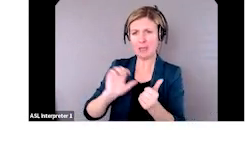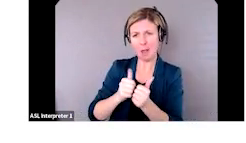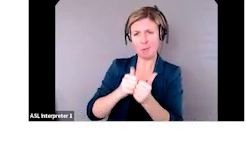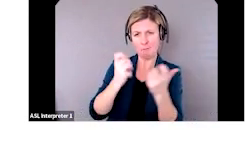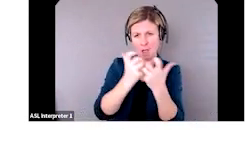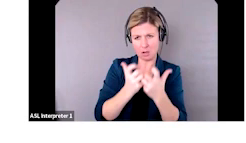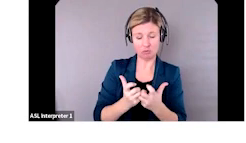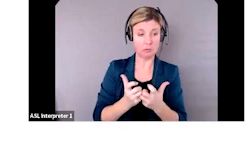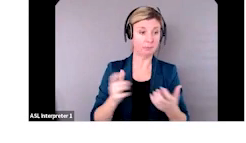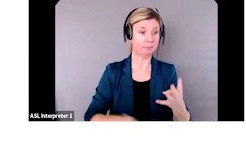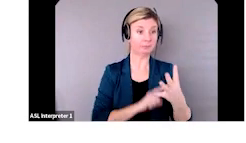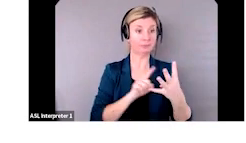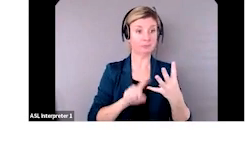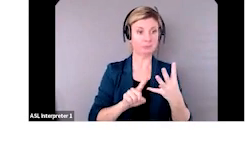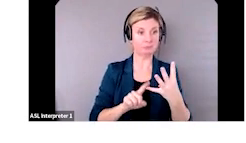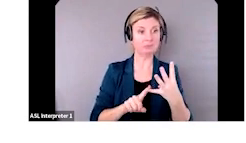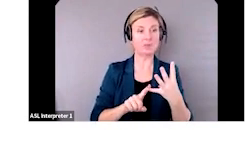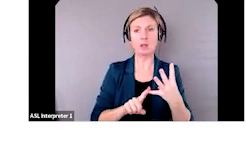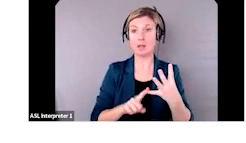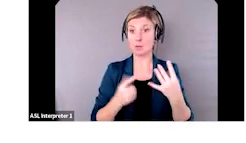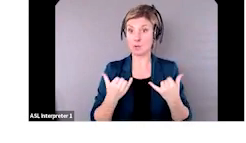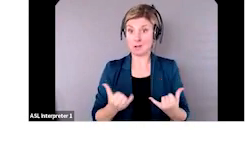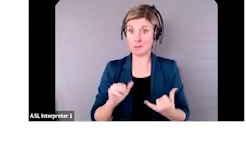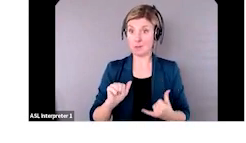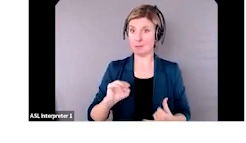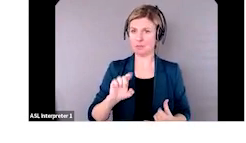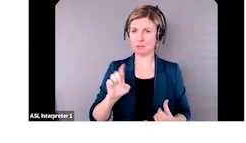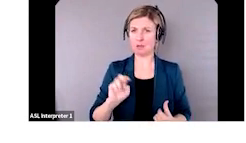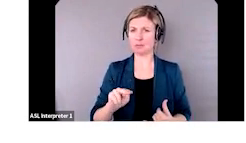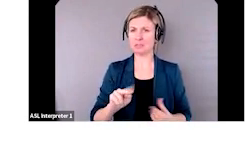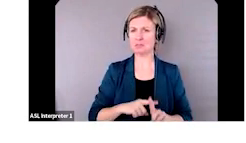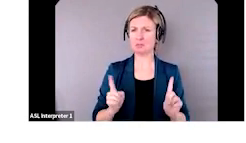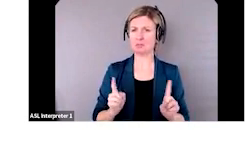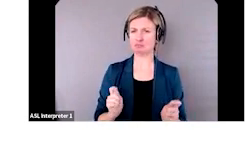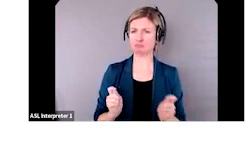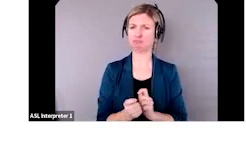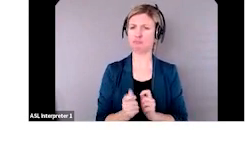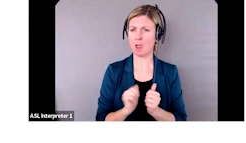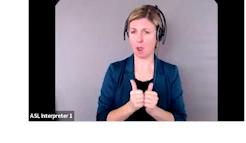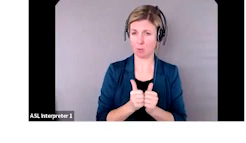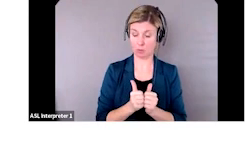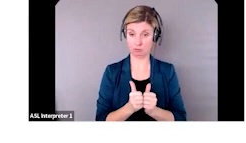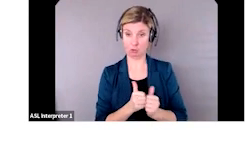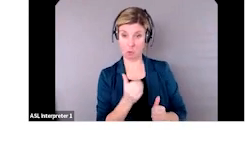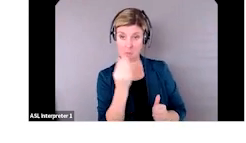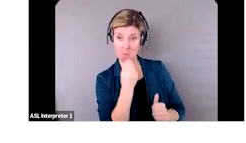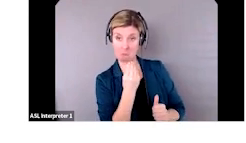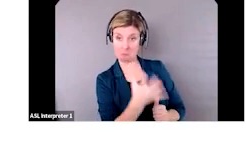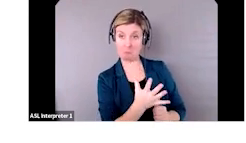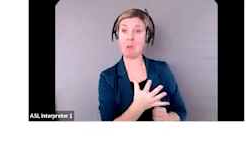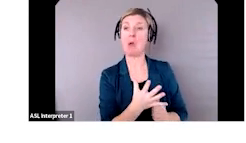that we have to talk about. And just to make you aware, by no means are you going to walk away as an expert in the fee